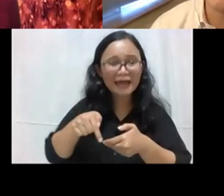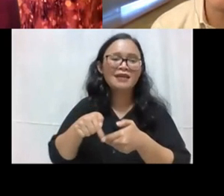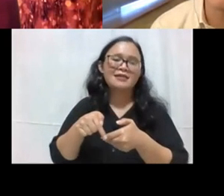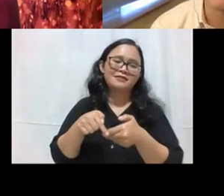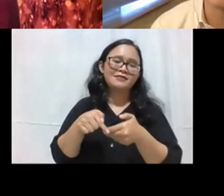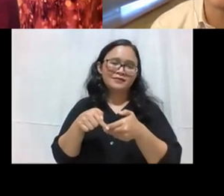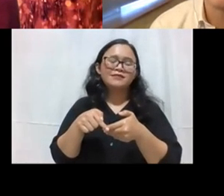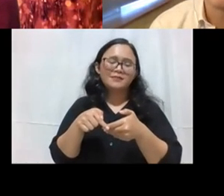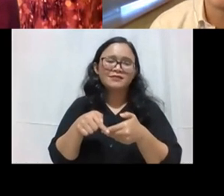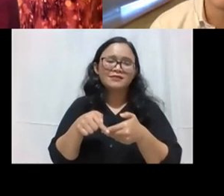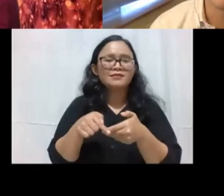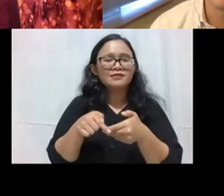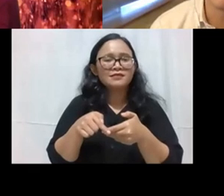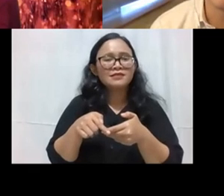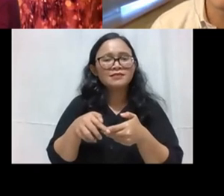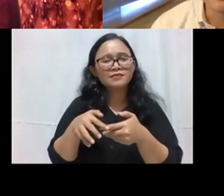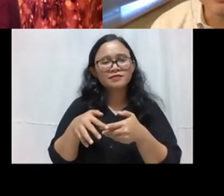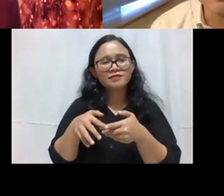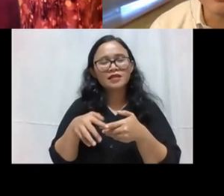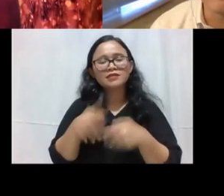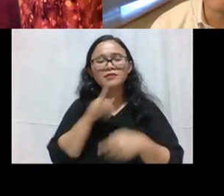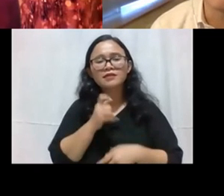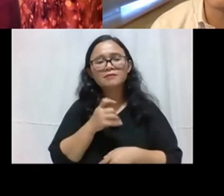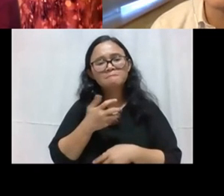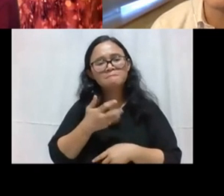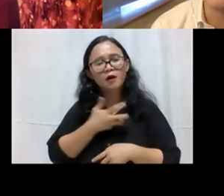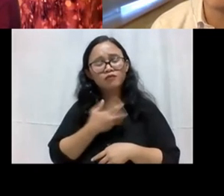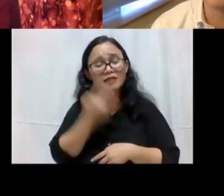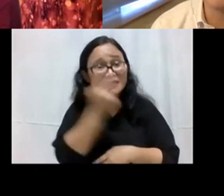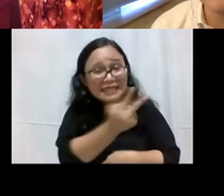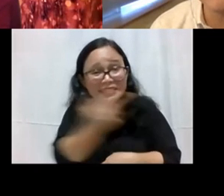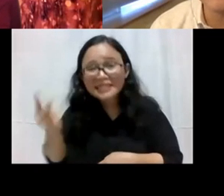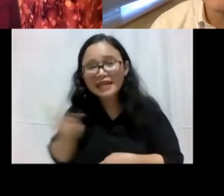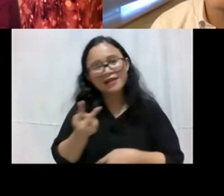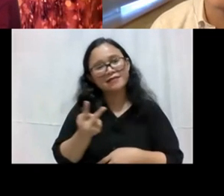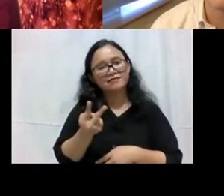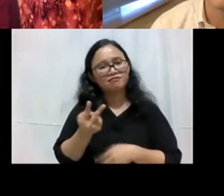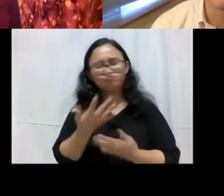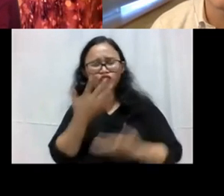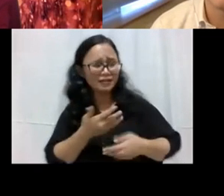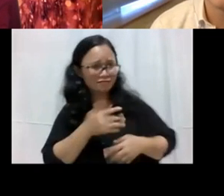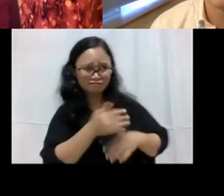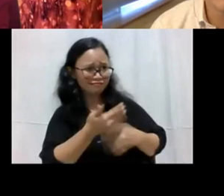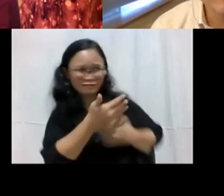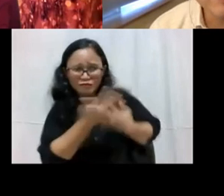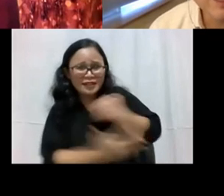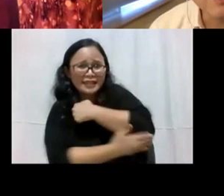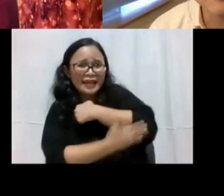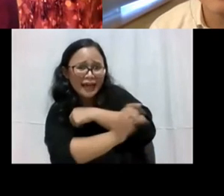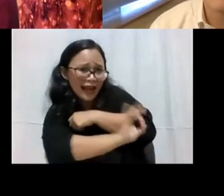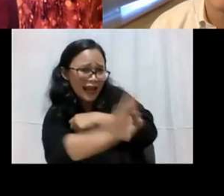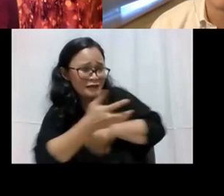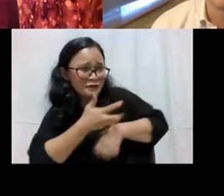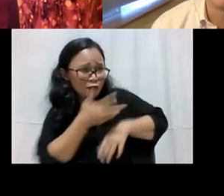really anxious and eager to watch the other COVID film to see how different storytellers do different